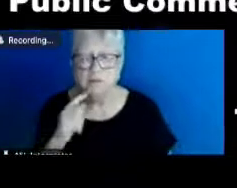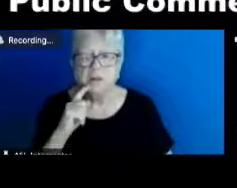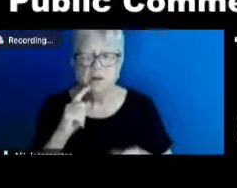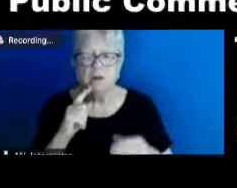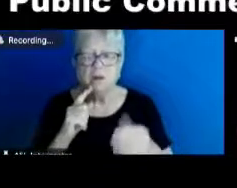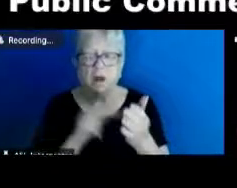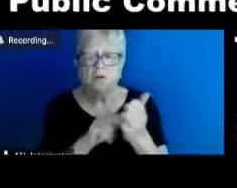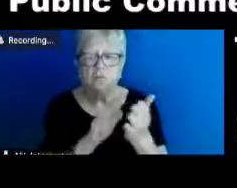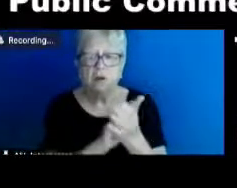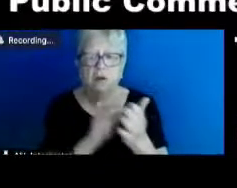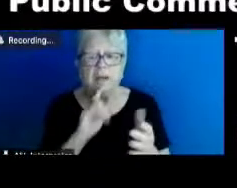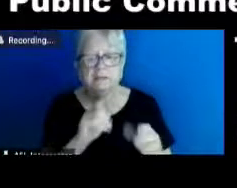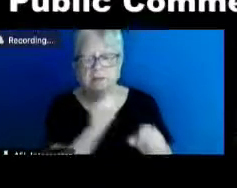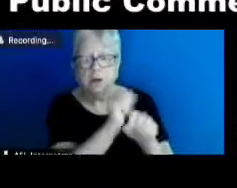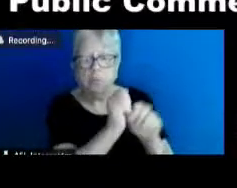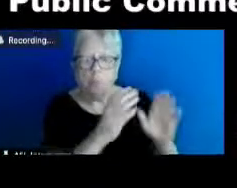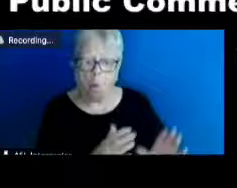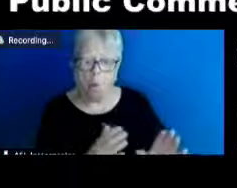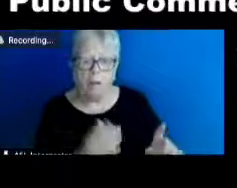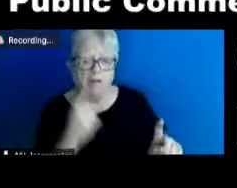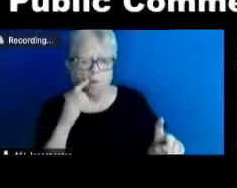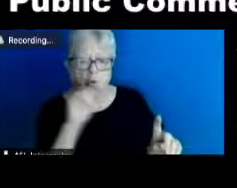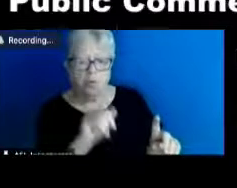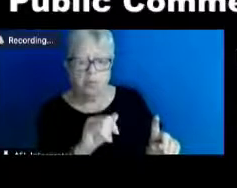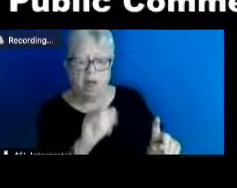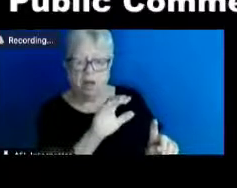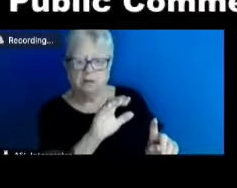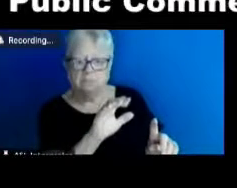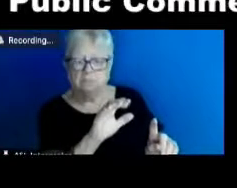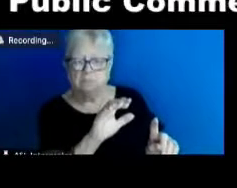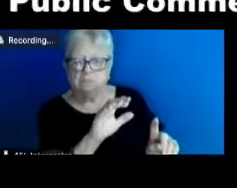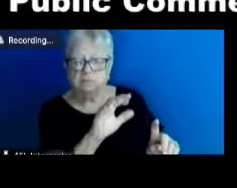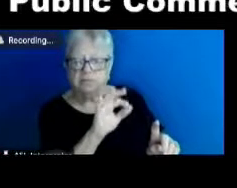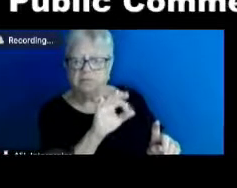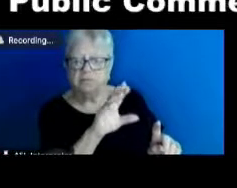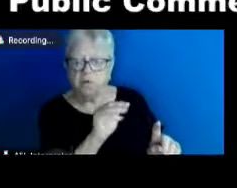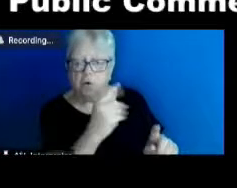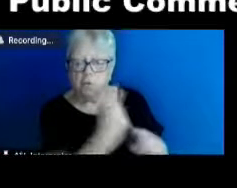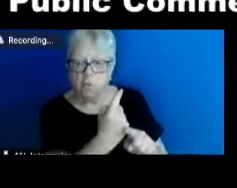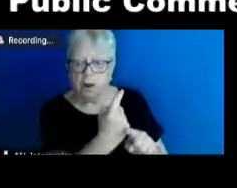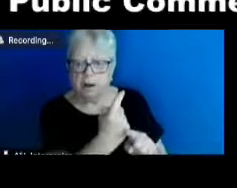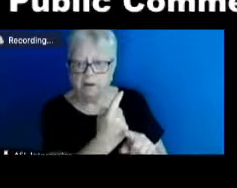the firm. Yes. Very good. Any discussion?